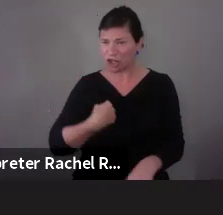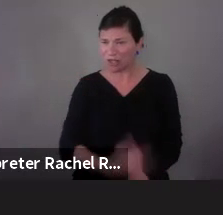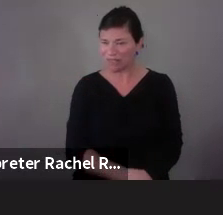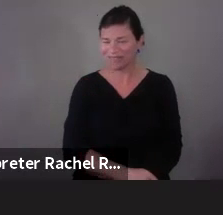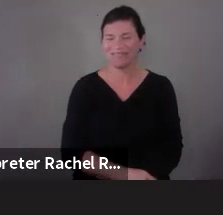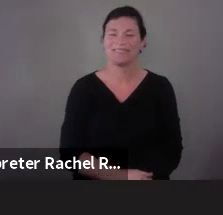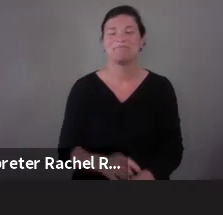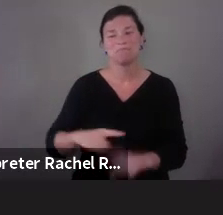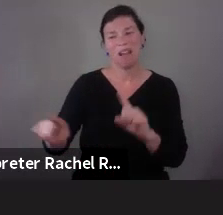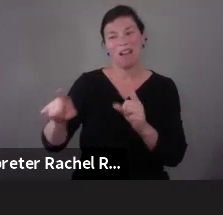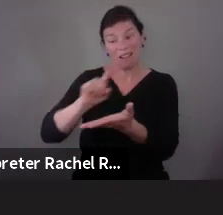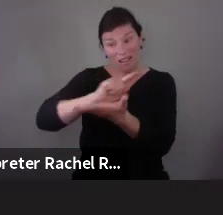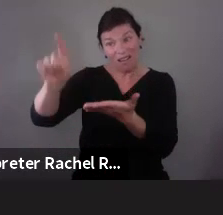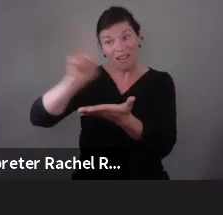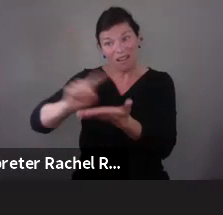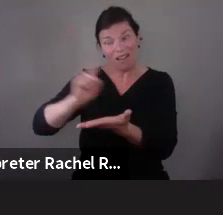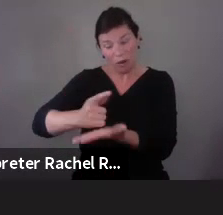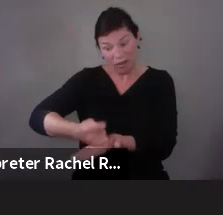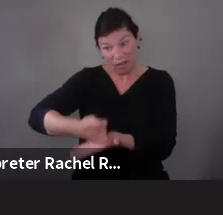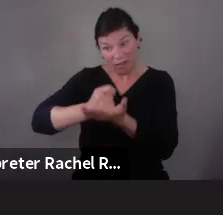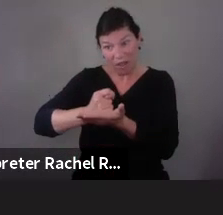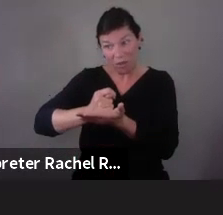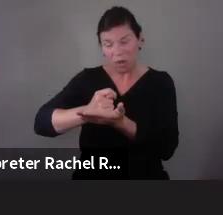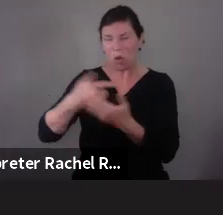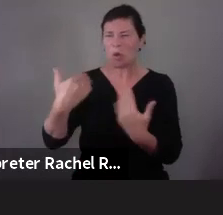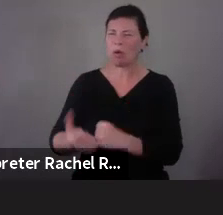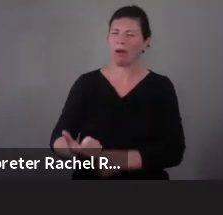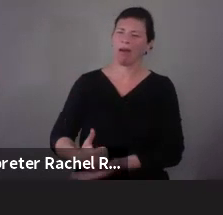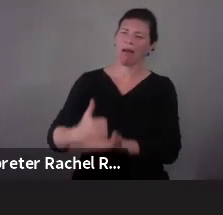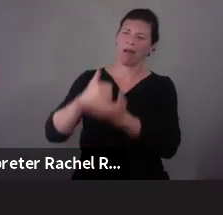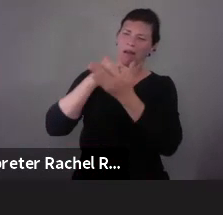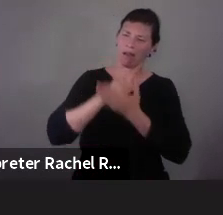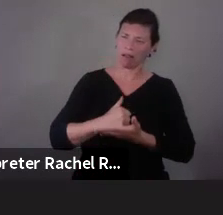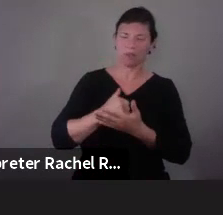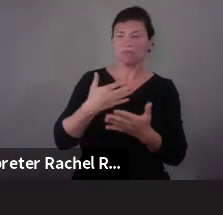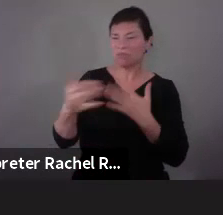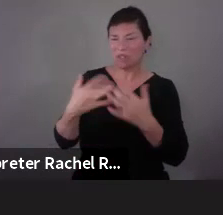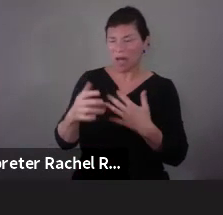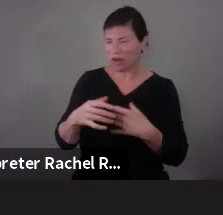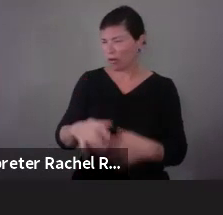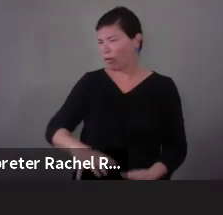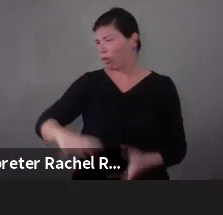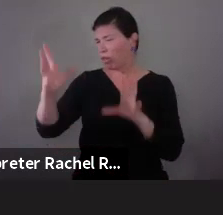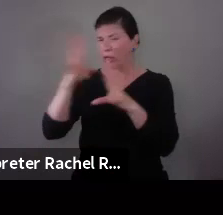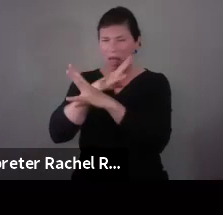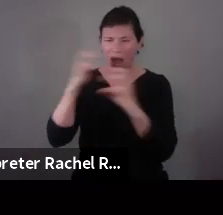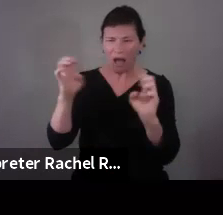a lot to be able to talk it out, process it, no matter how ugly it is.